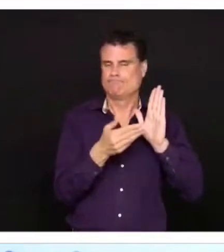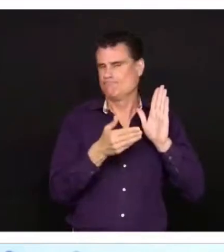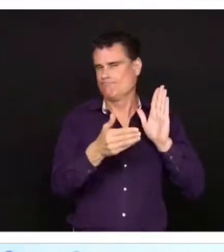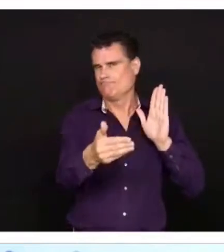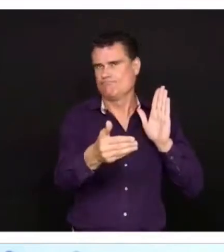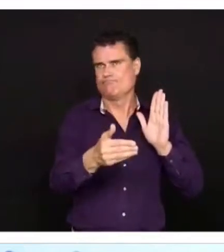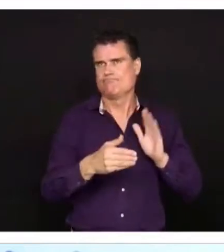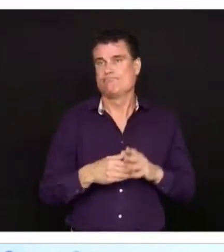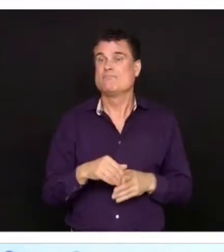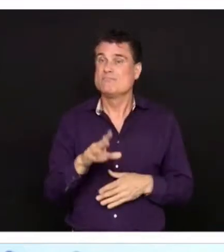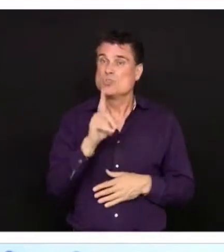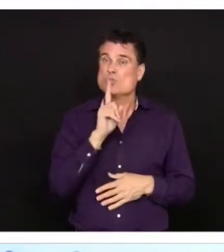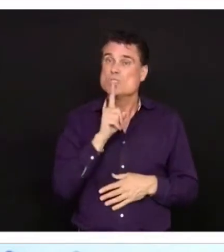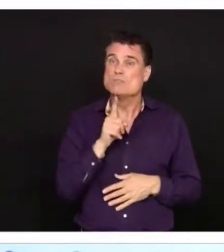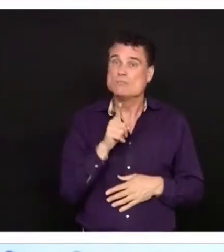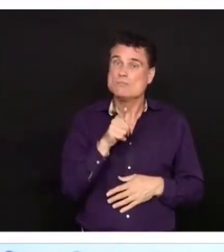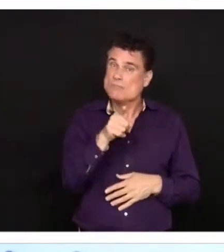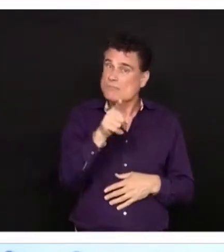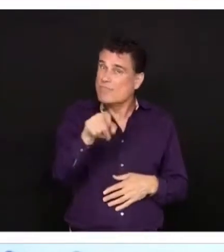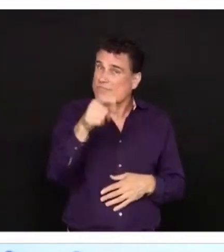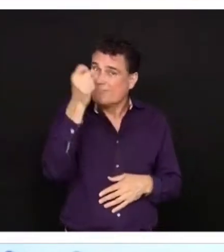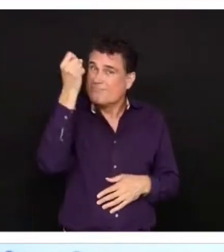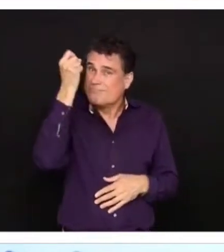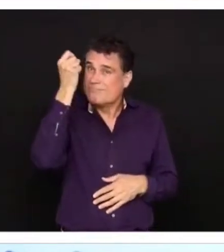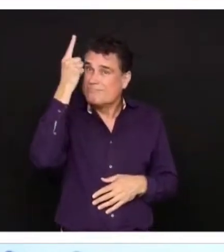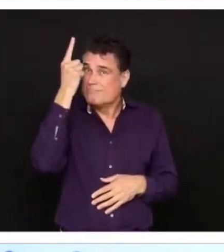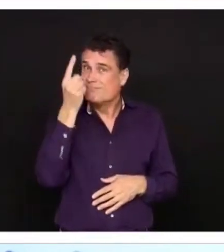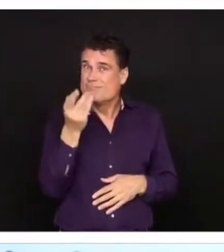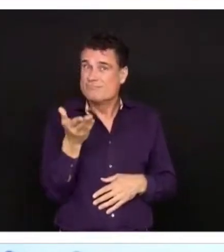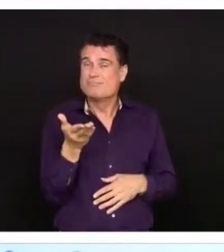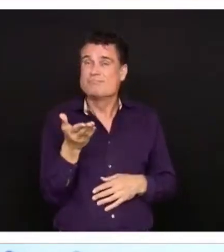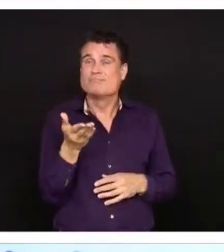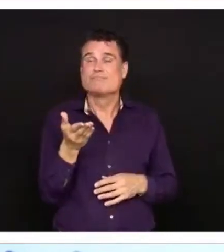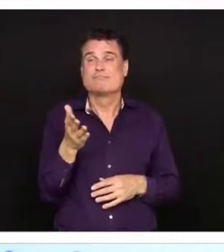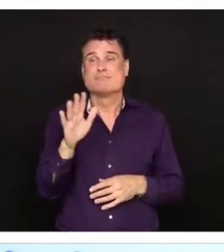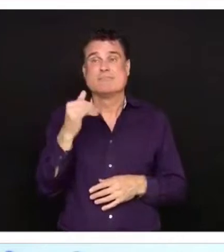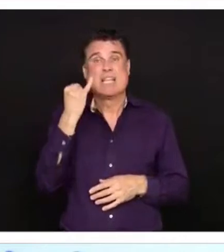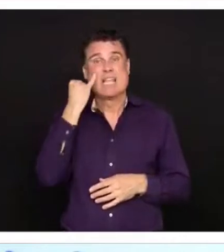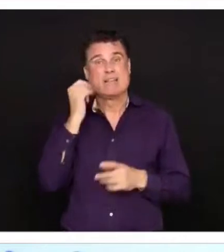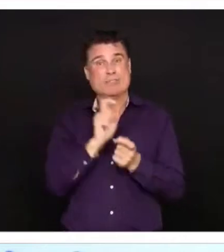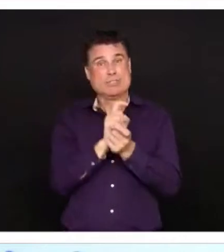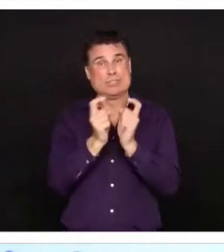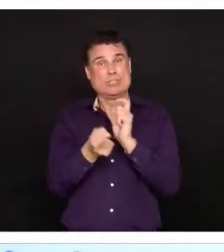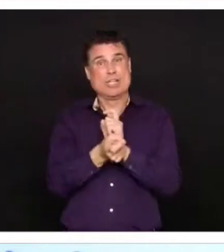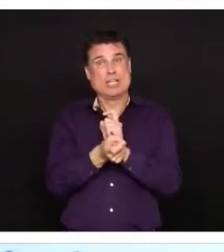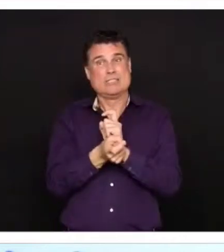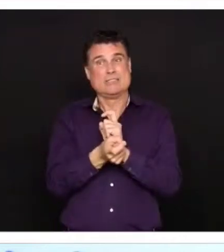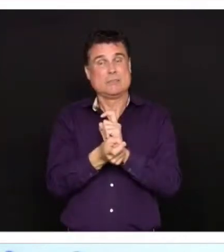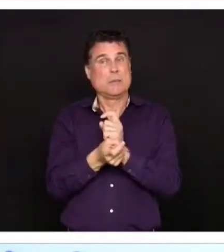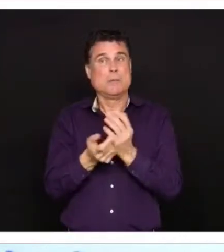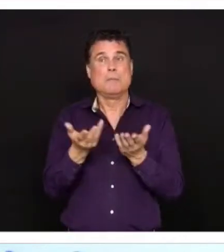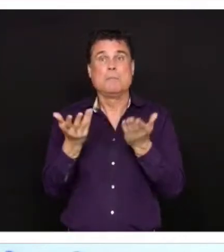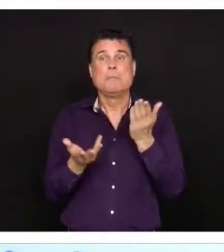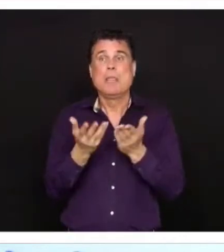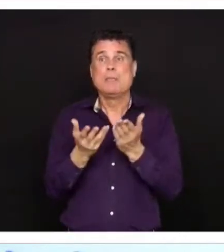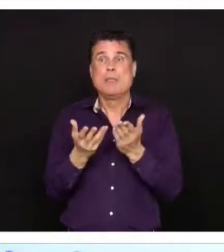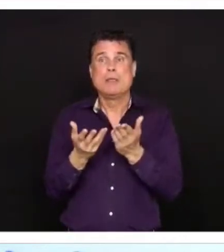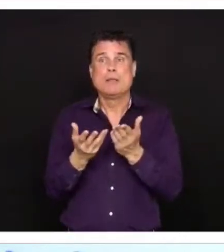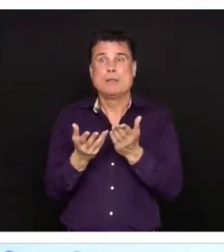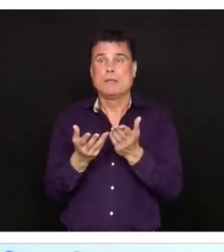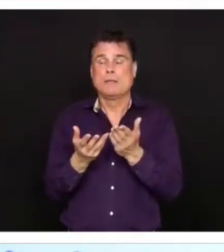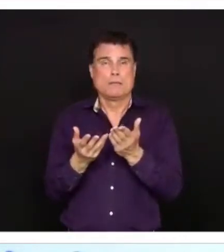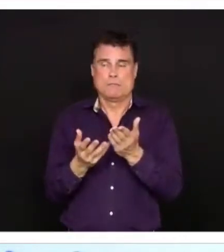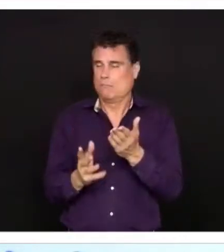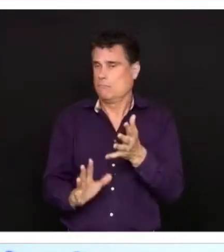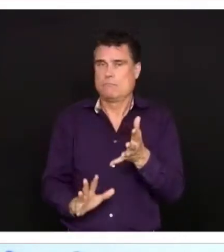health decisions. That there are many sectors of the economy right now which are continuing to operate and aren't in other jurisdictions. And